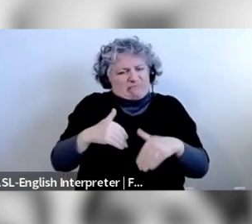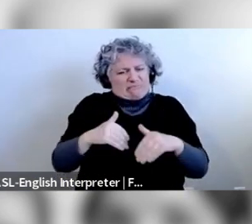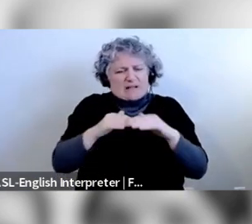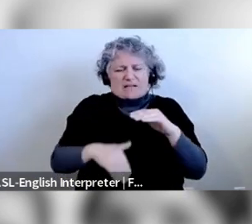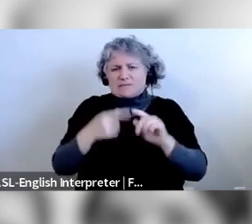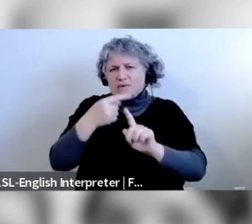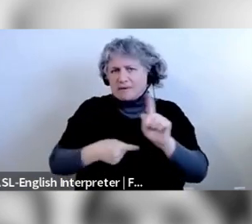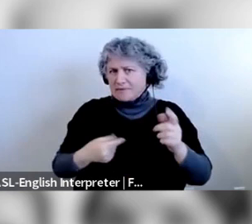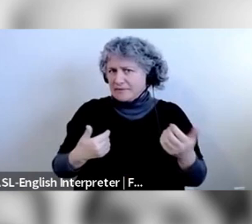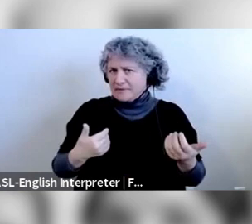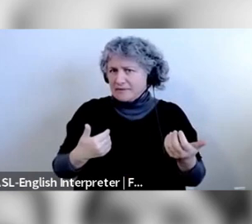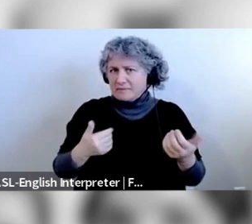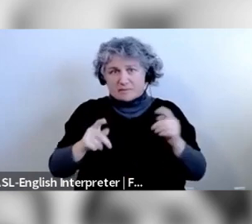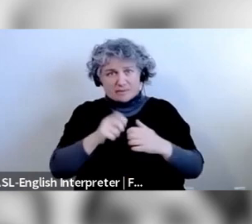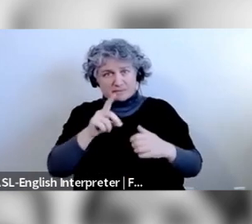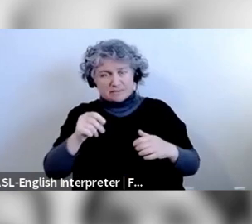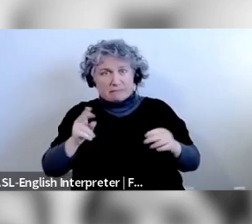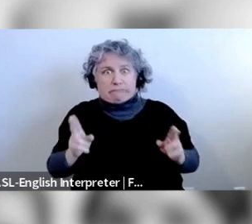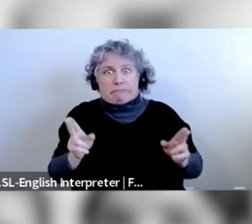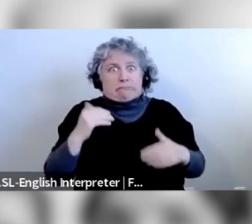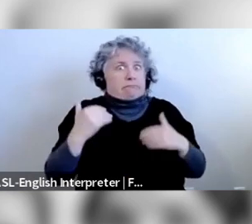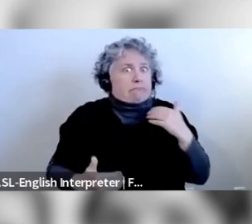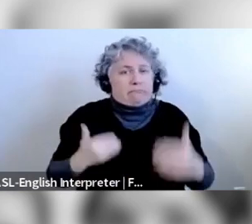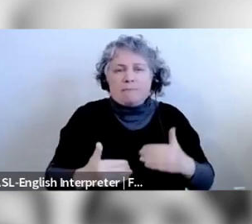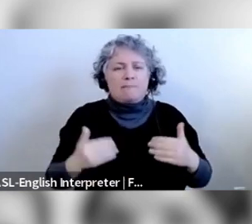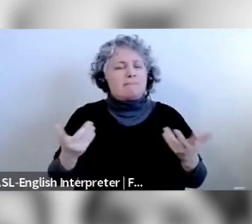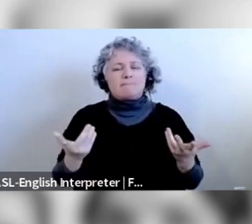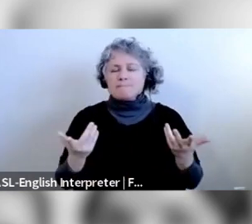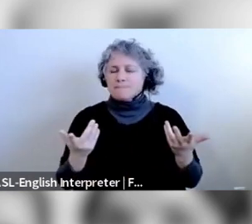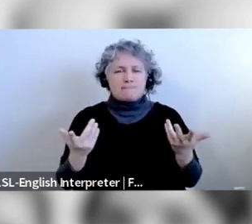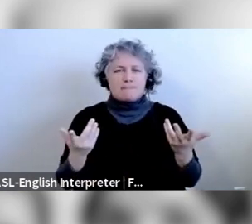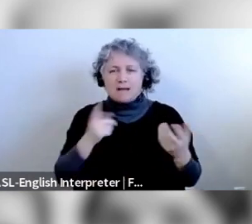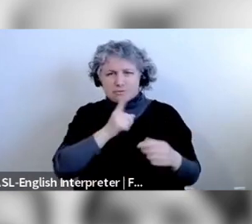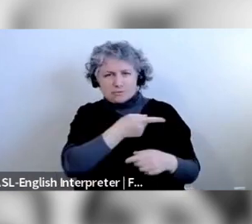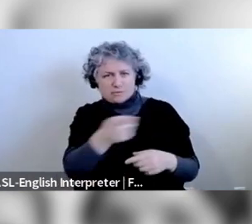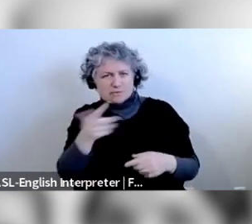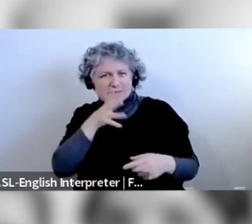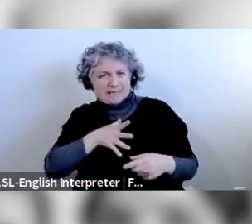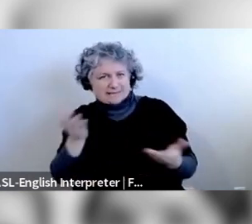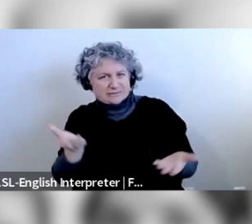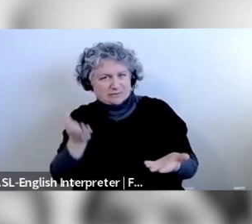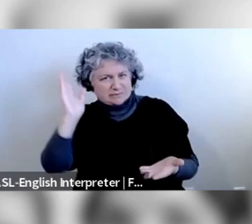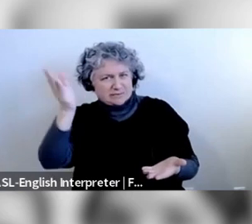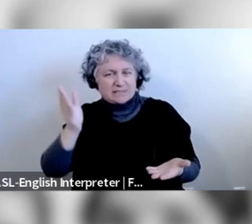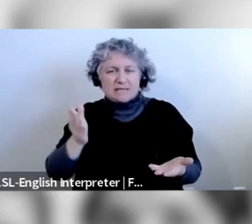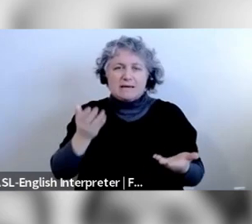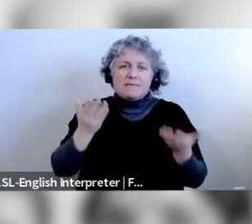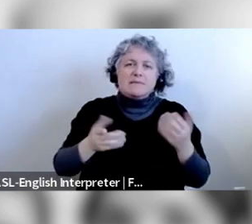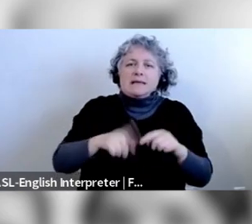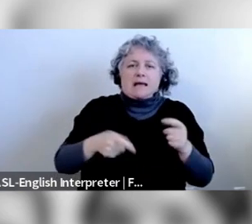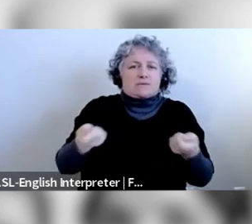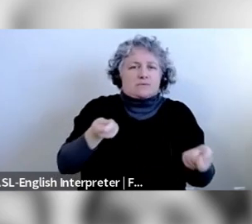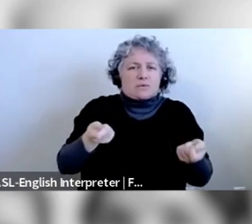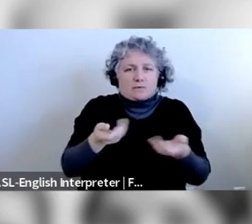people with disabilities. And I'm sure you ladies here that are presenting don't necessarily have control over